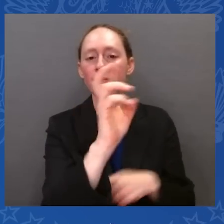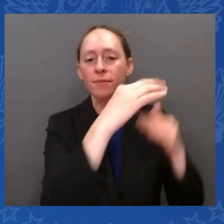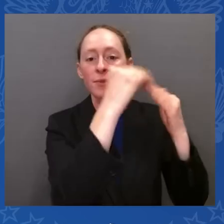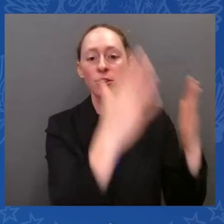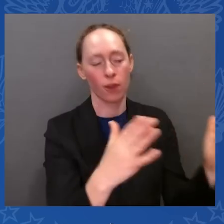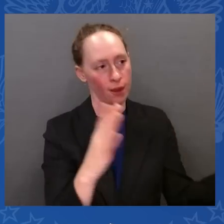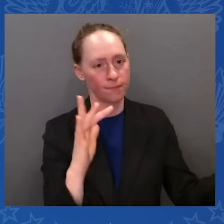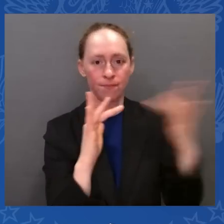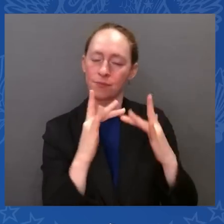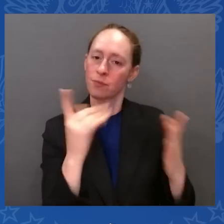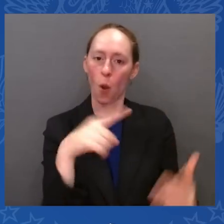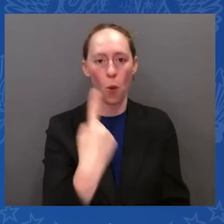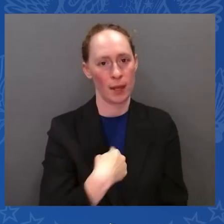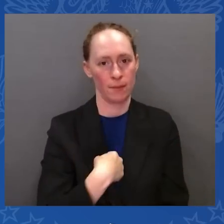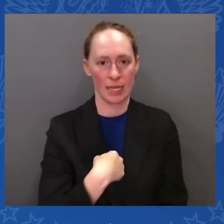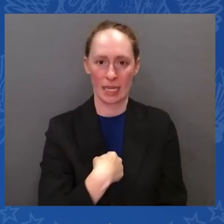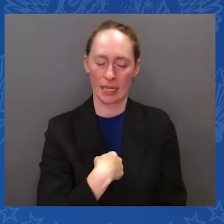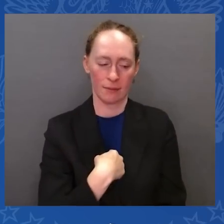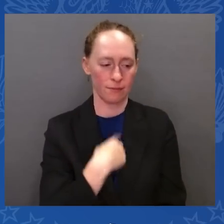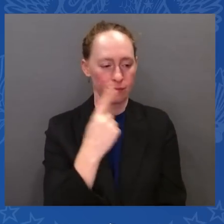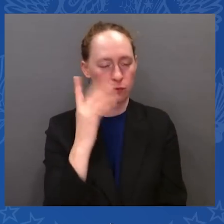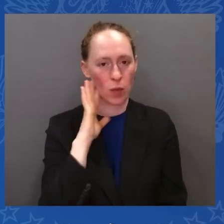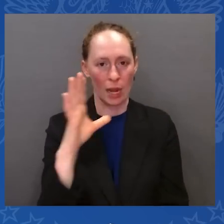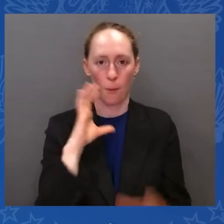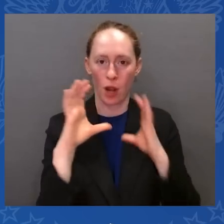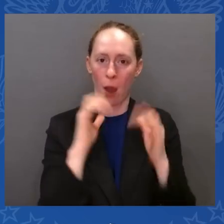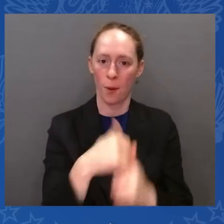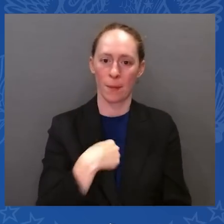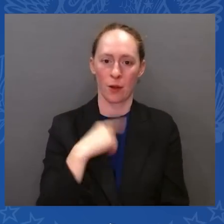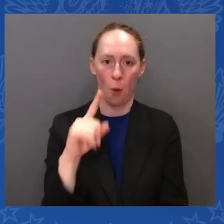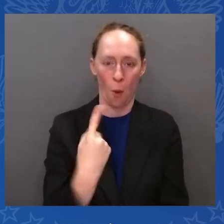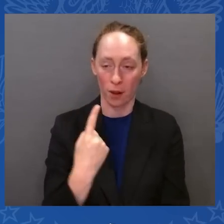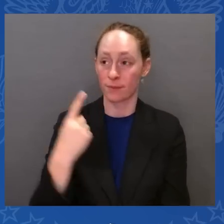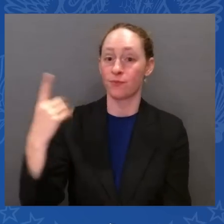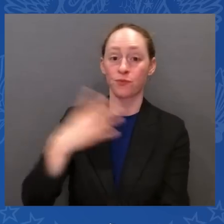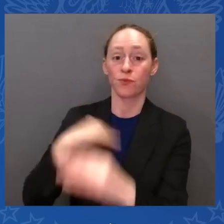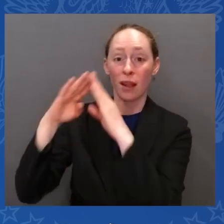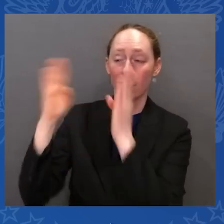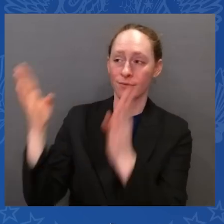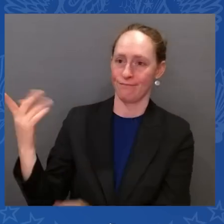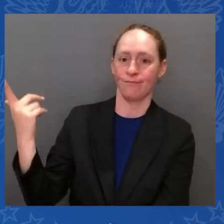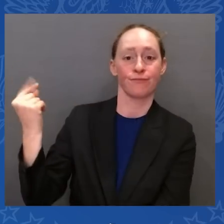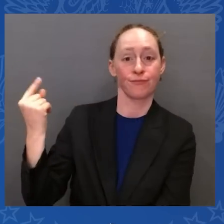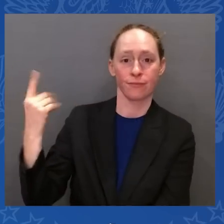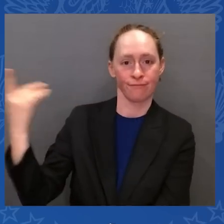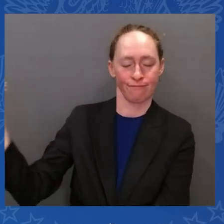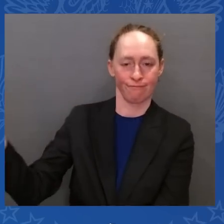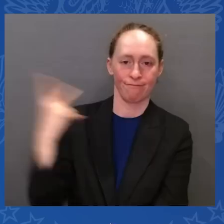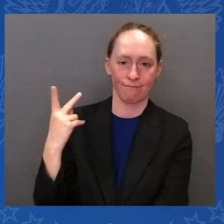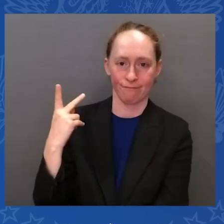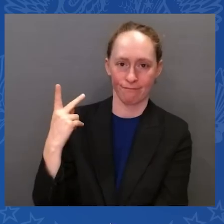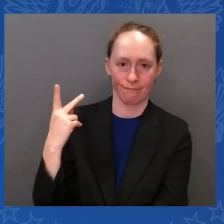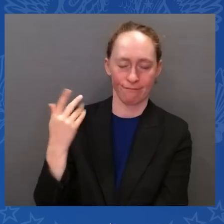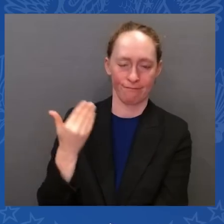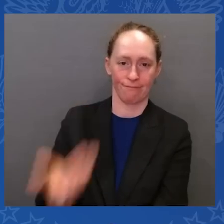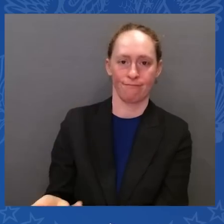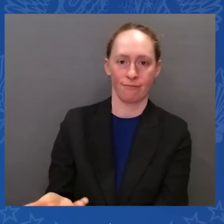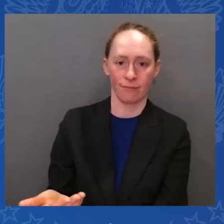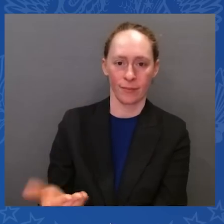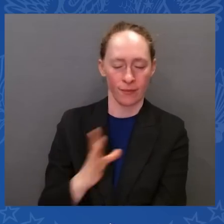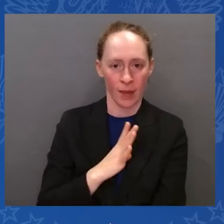leader would only talk to me, and there was no time left. And so I sat down, and I got instructions from the White House